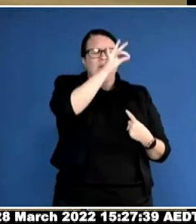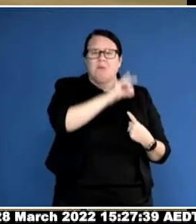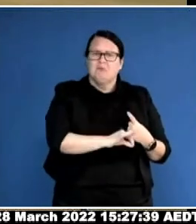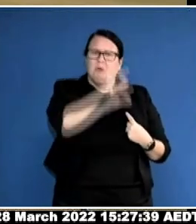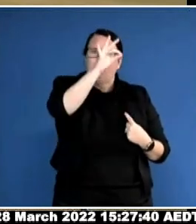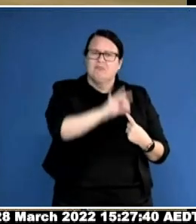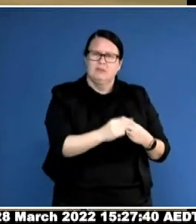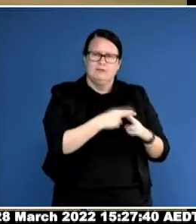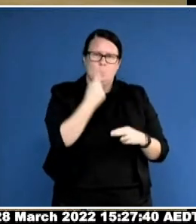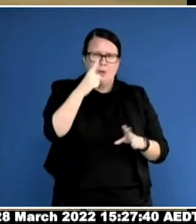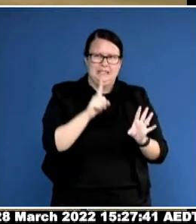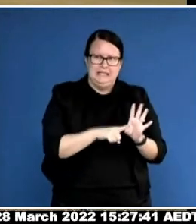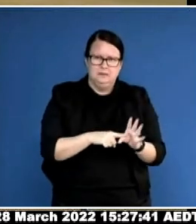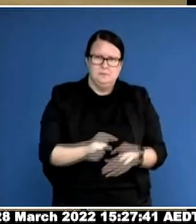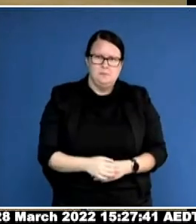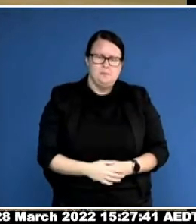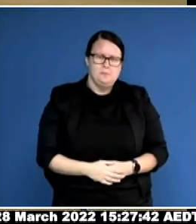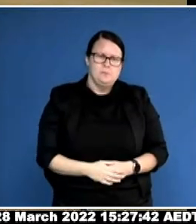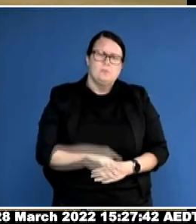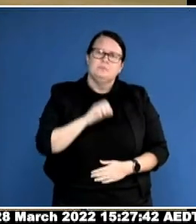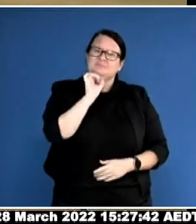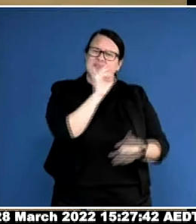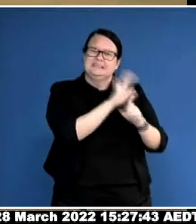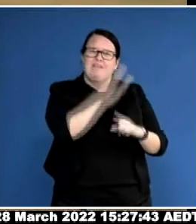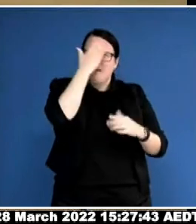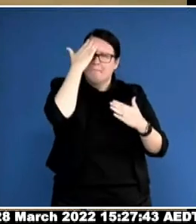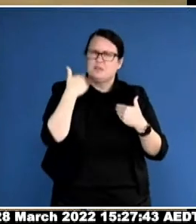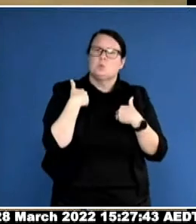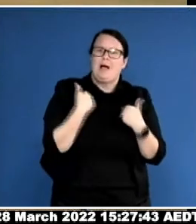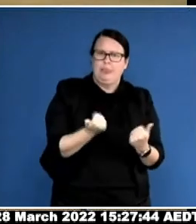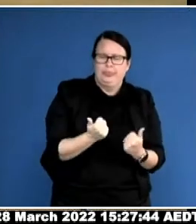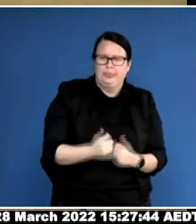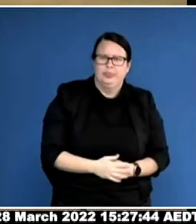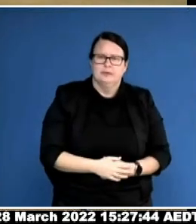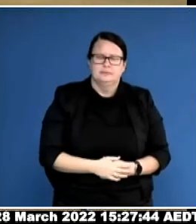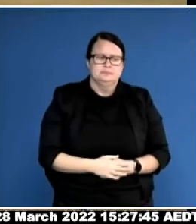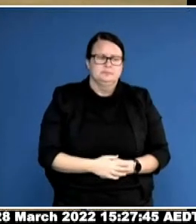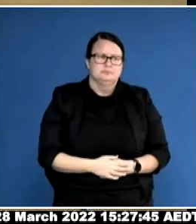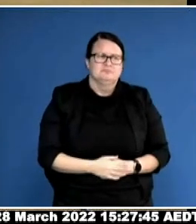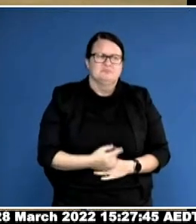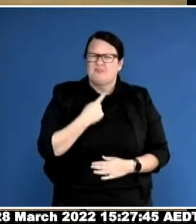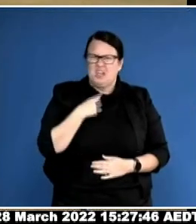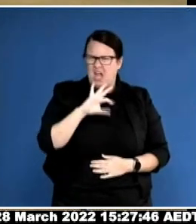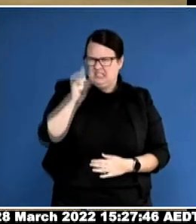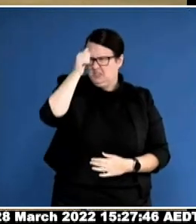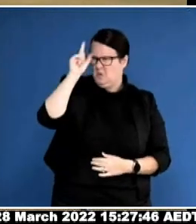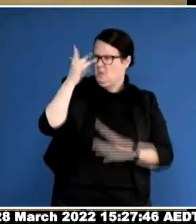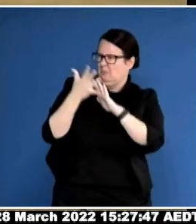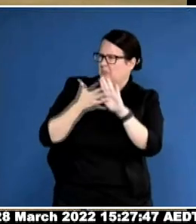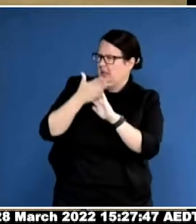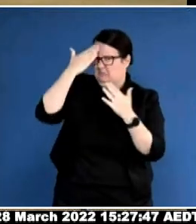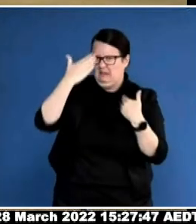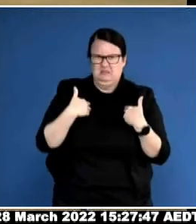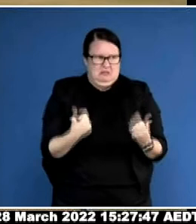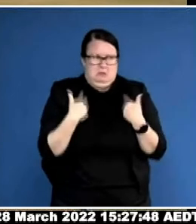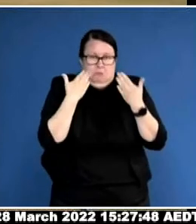was a difficult relationship. He had some mental health issues, and I didn't understand anything about these kinds of